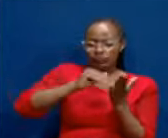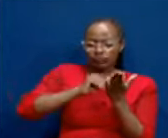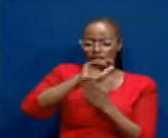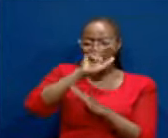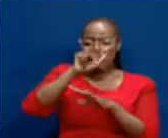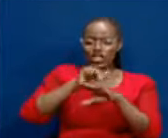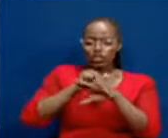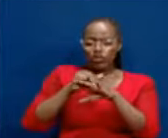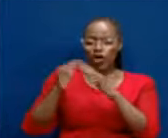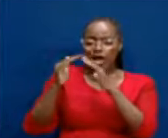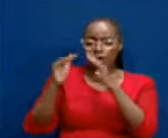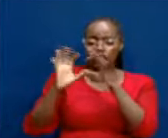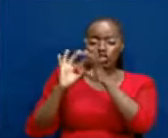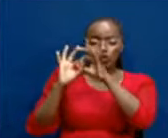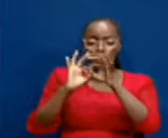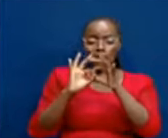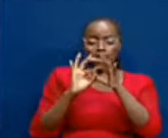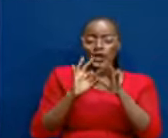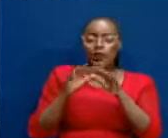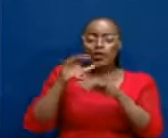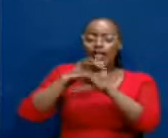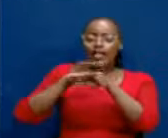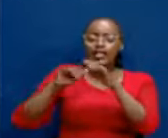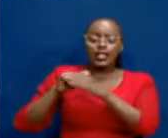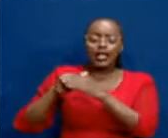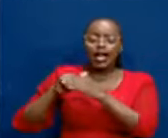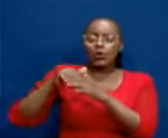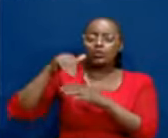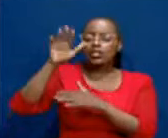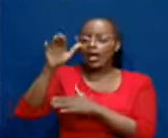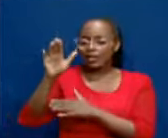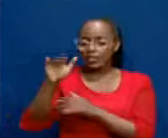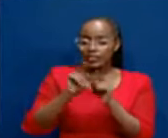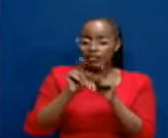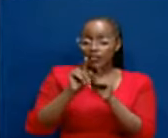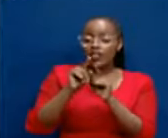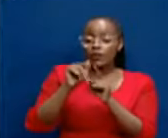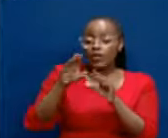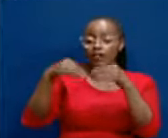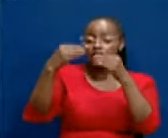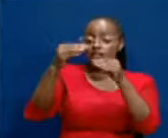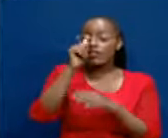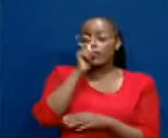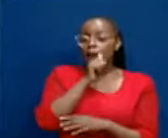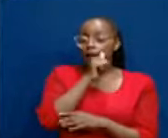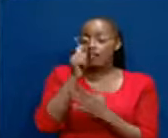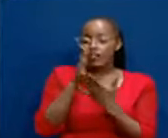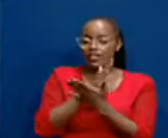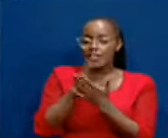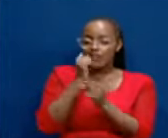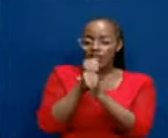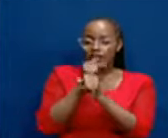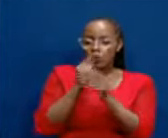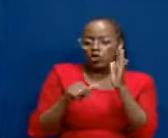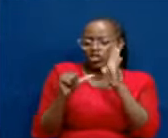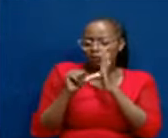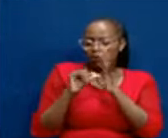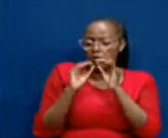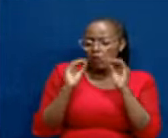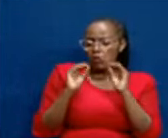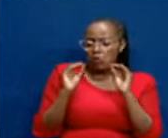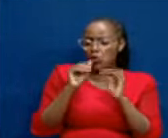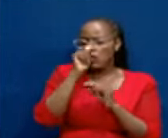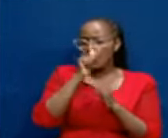What does that mean? We outsource the entire housing agenda to the private sector. And what they did, and there's nothing wrong with the private sector,